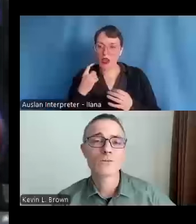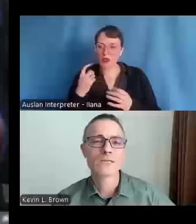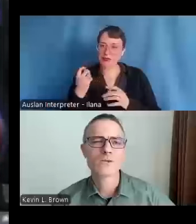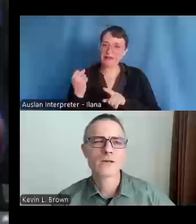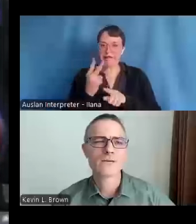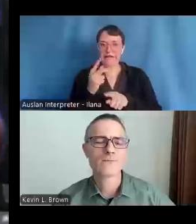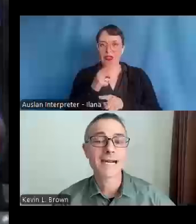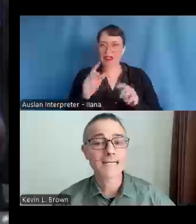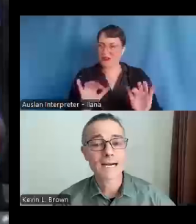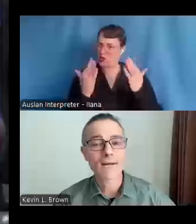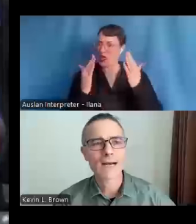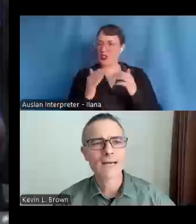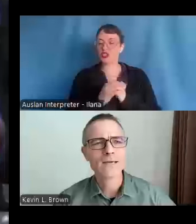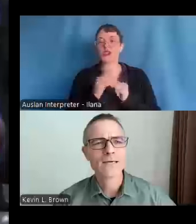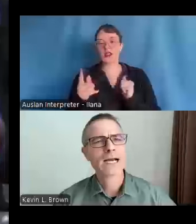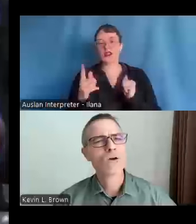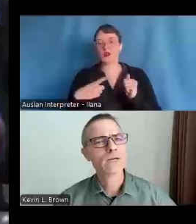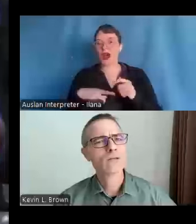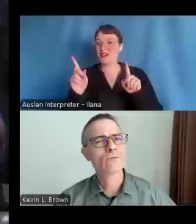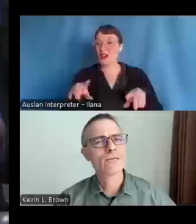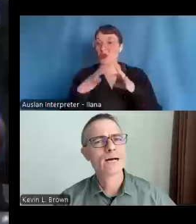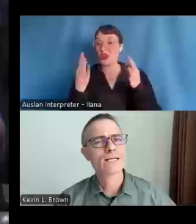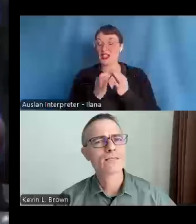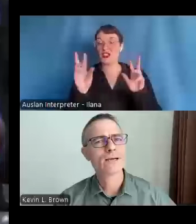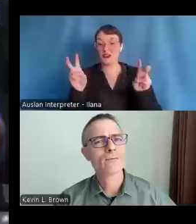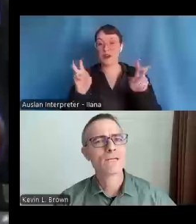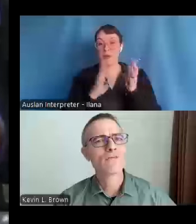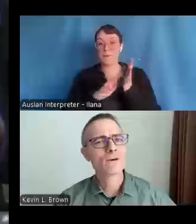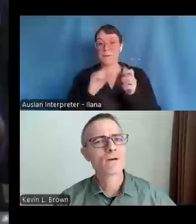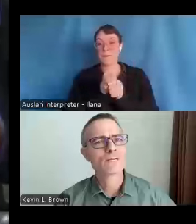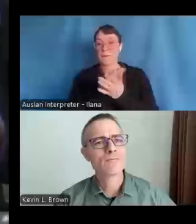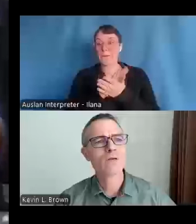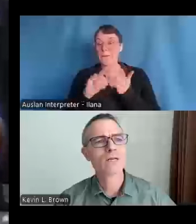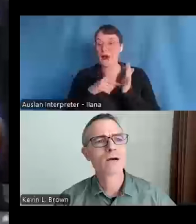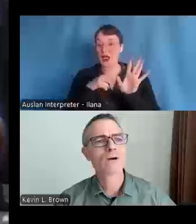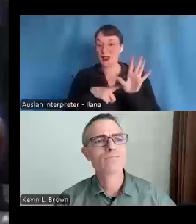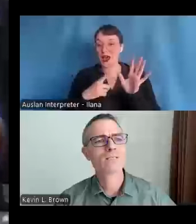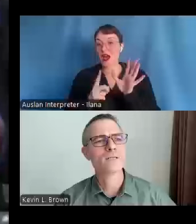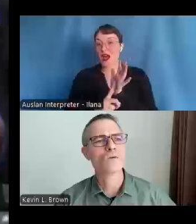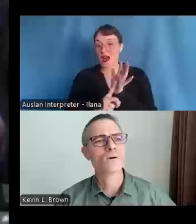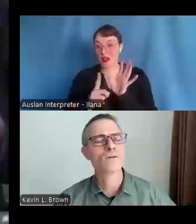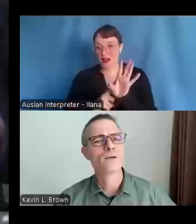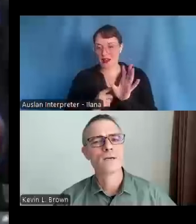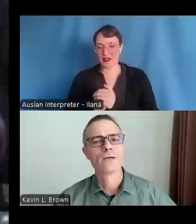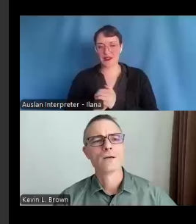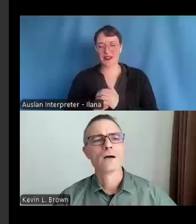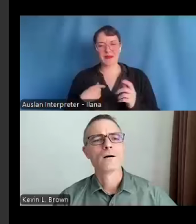we really started Mighty Ally. And I quickly realized, even though there are 10 million nonprofits in the